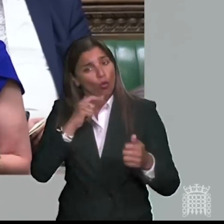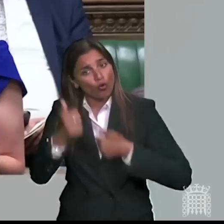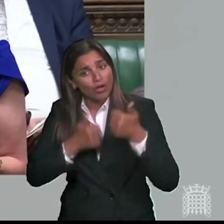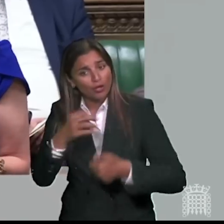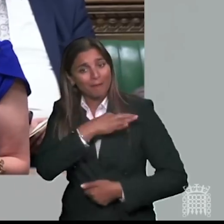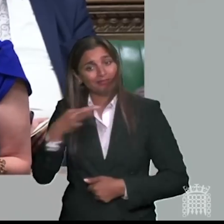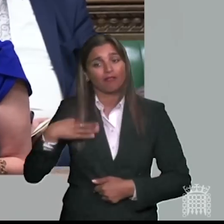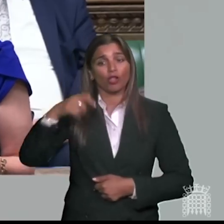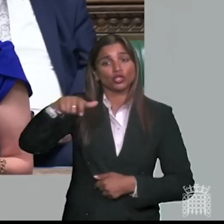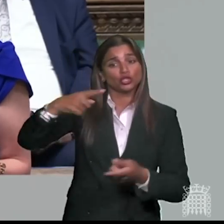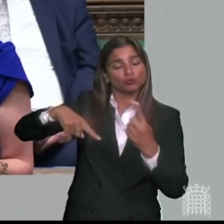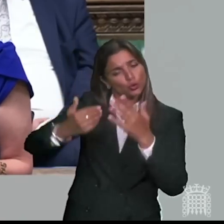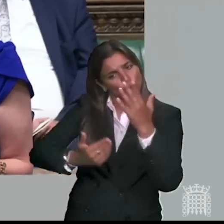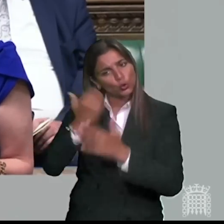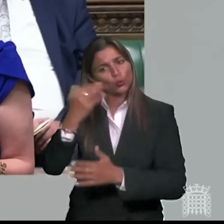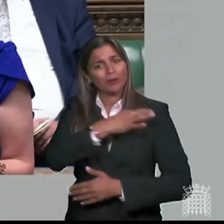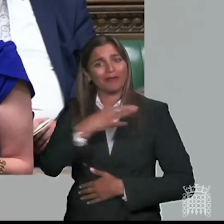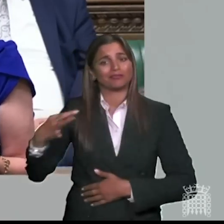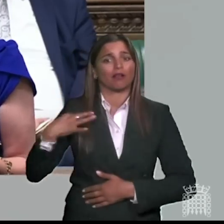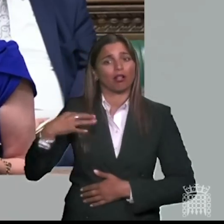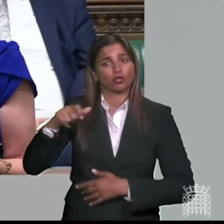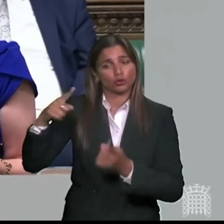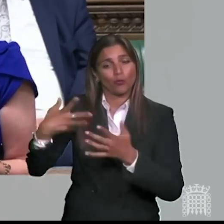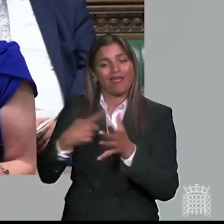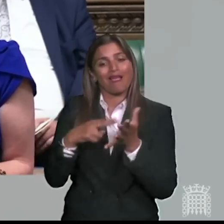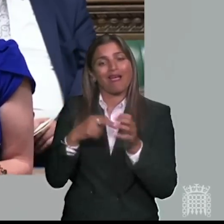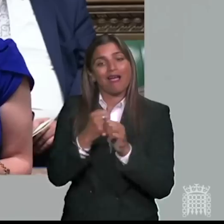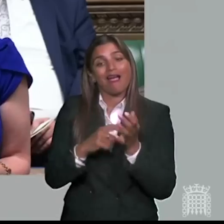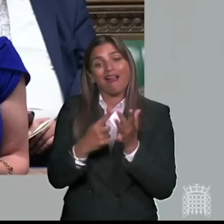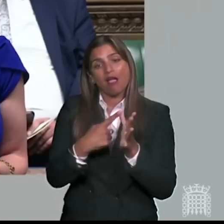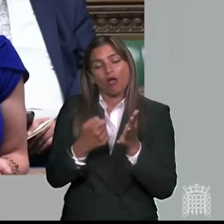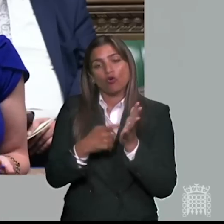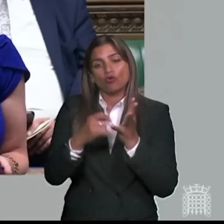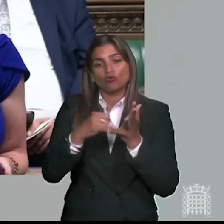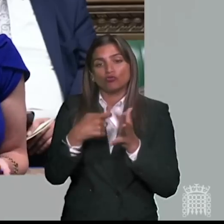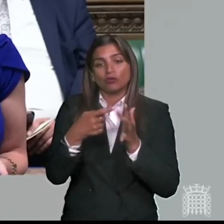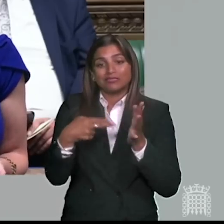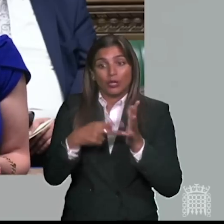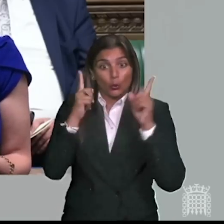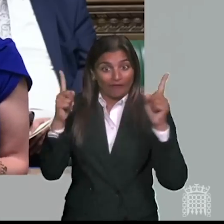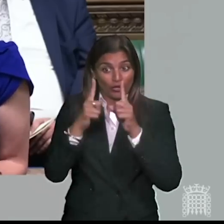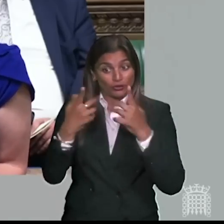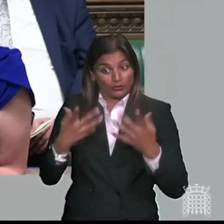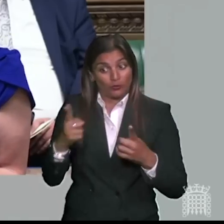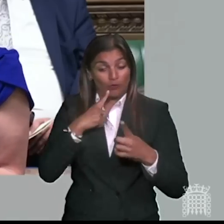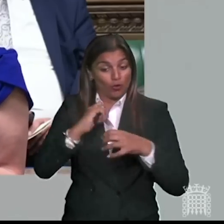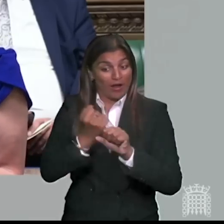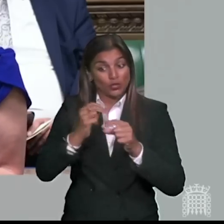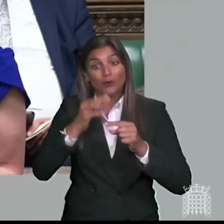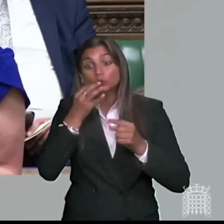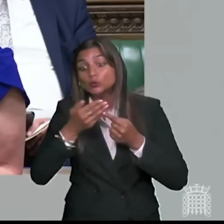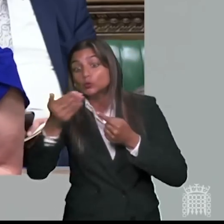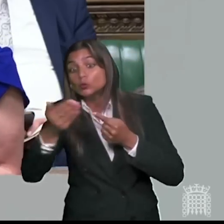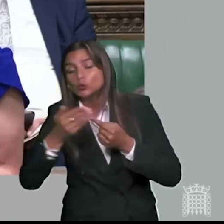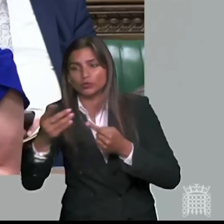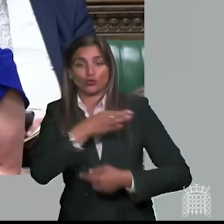students from the new medical school at Anglia Ruskin University in Chelmsford who are graduating as doctors in a couple of weeks' time.